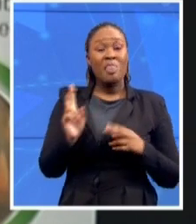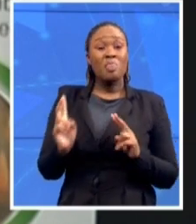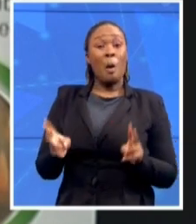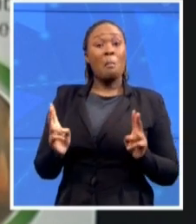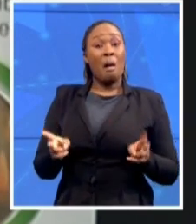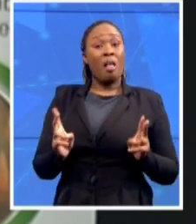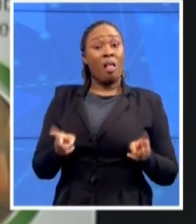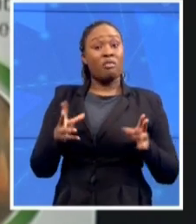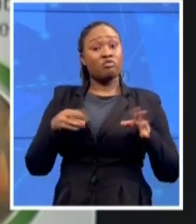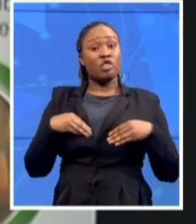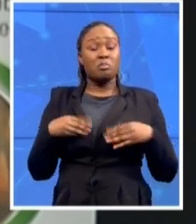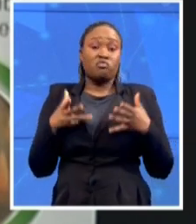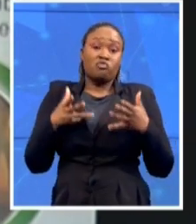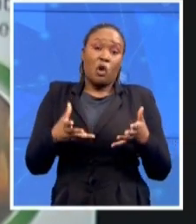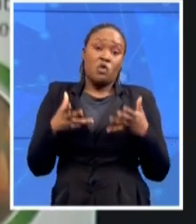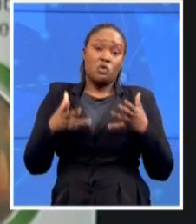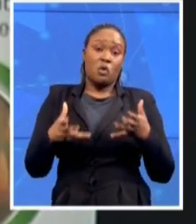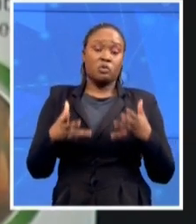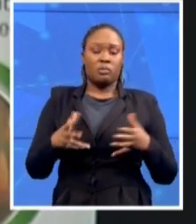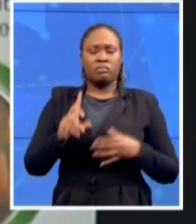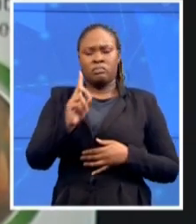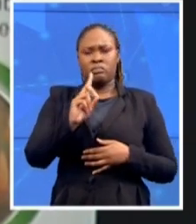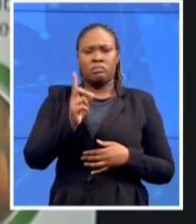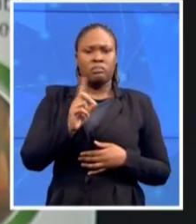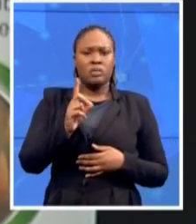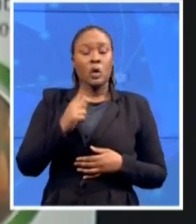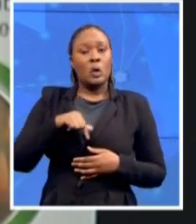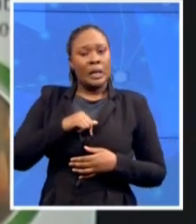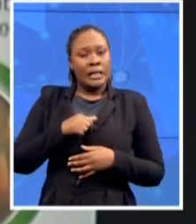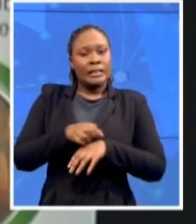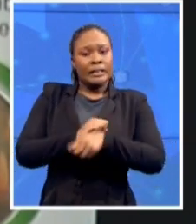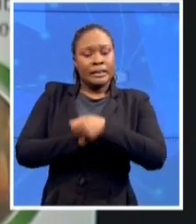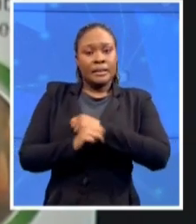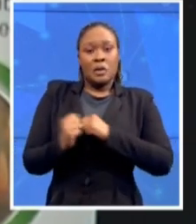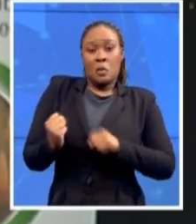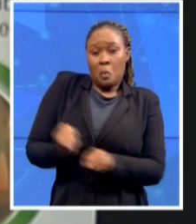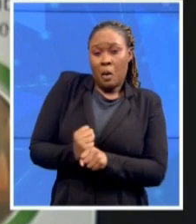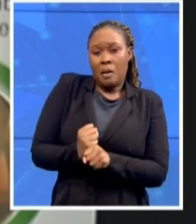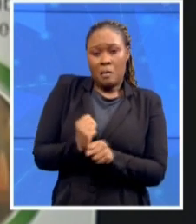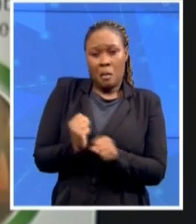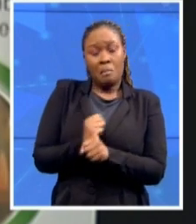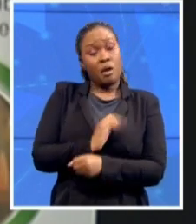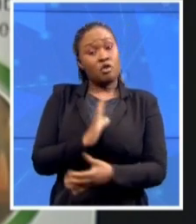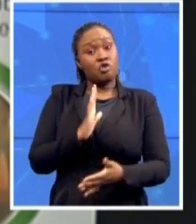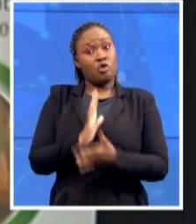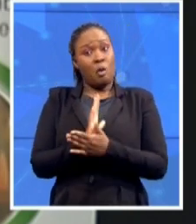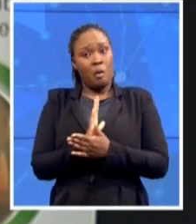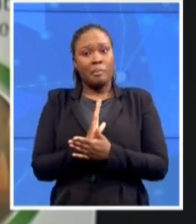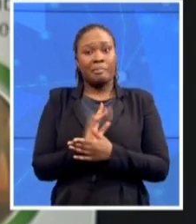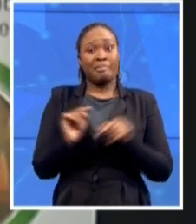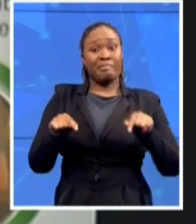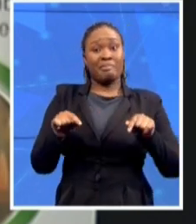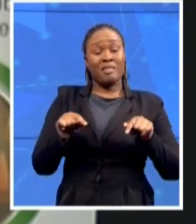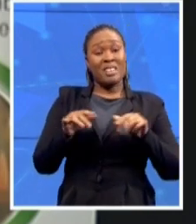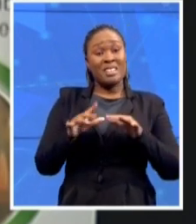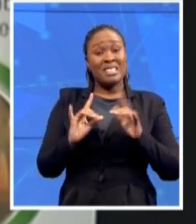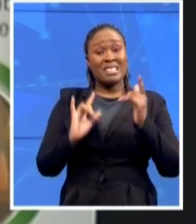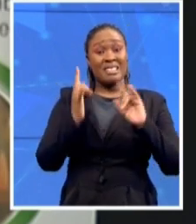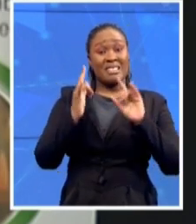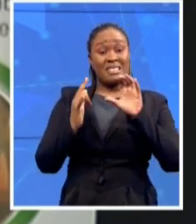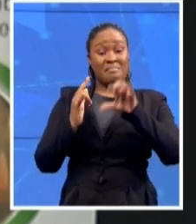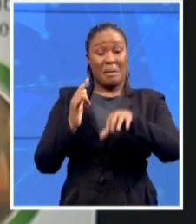must work to become the first load-shedding free city in South Africa over